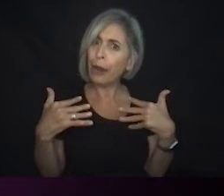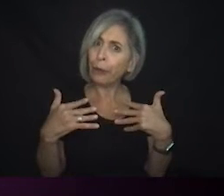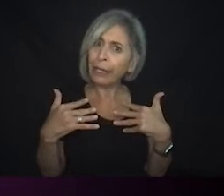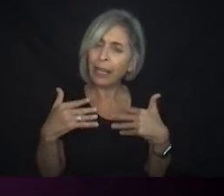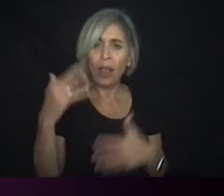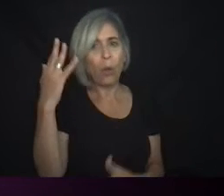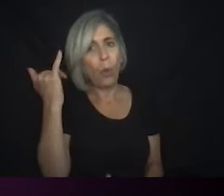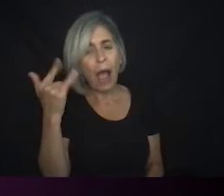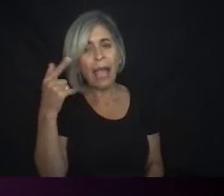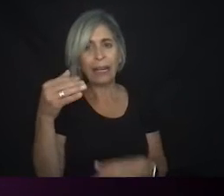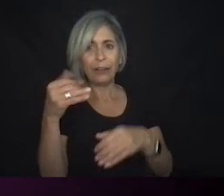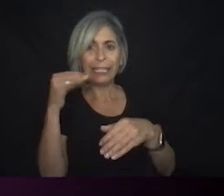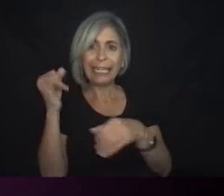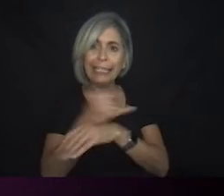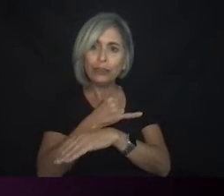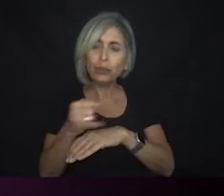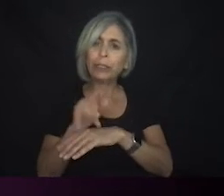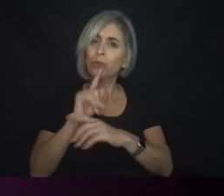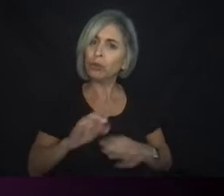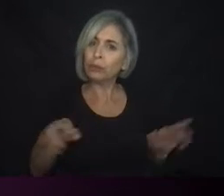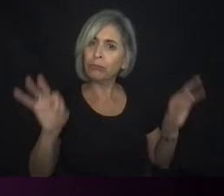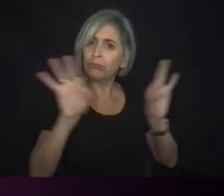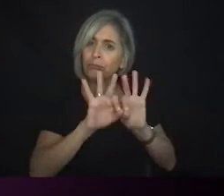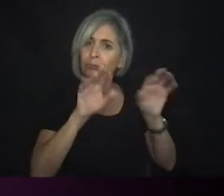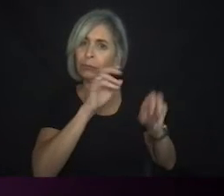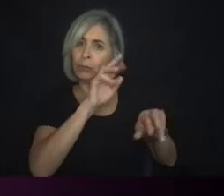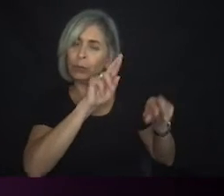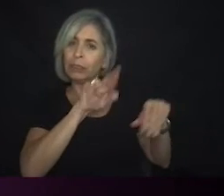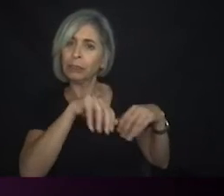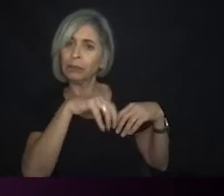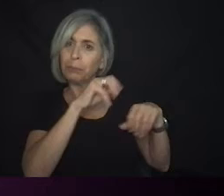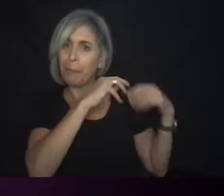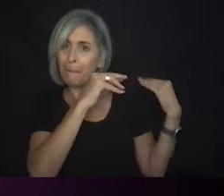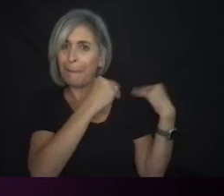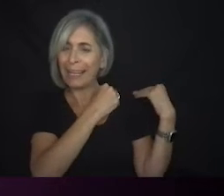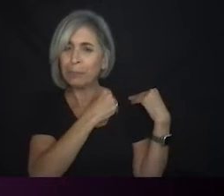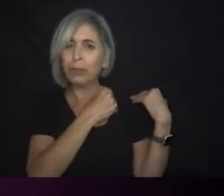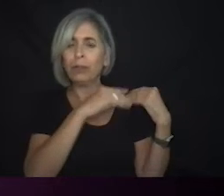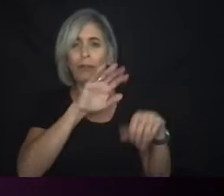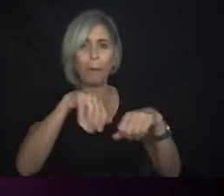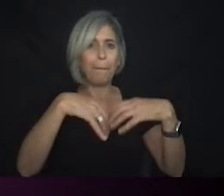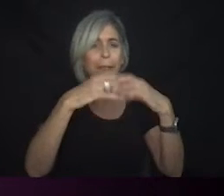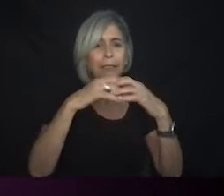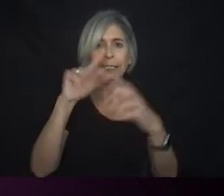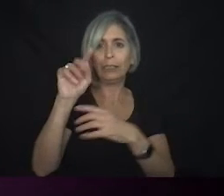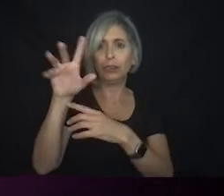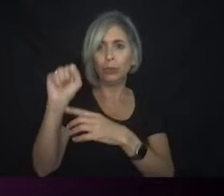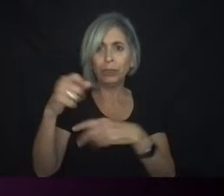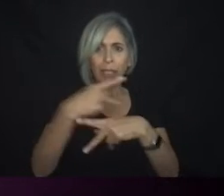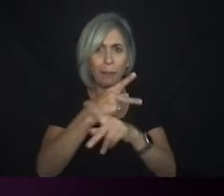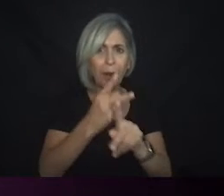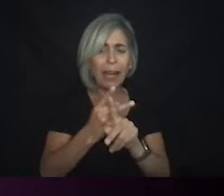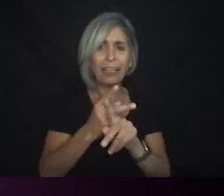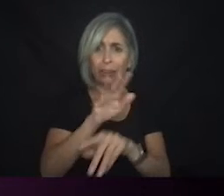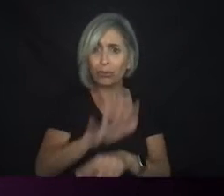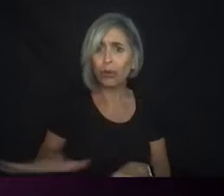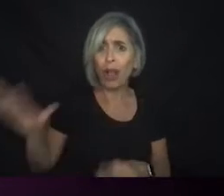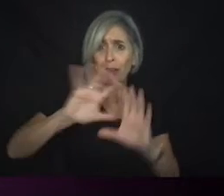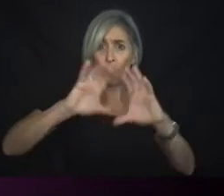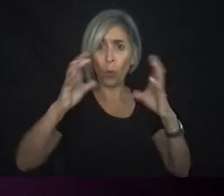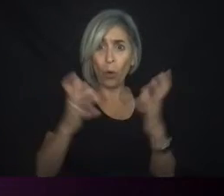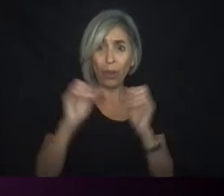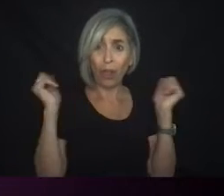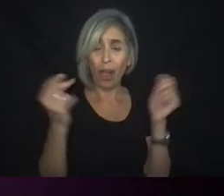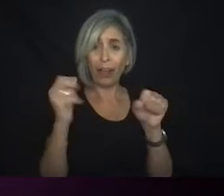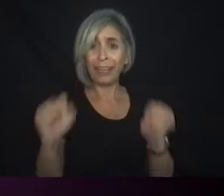our industry is responsible for building tools and products that everyone across the world is supposed to use,